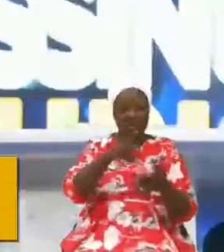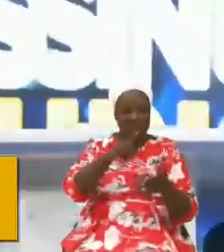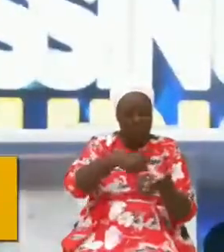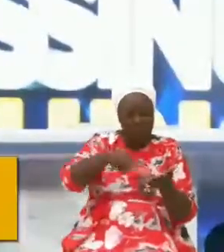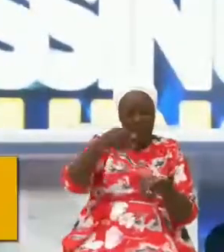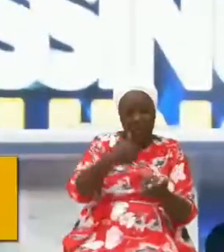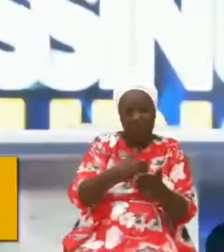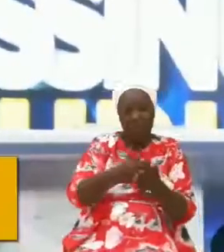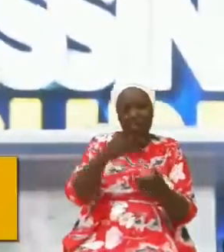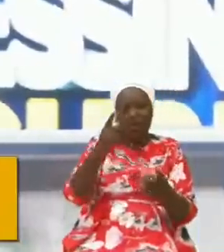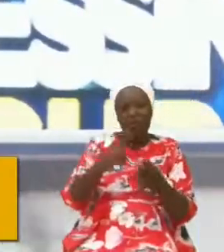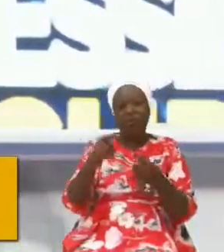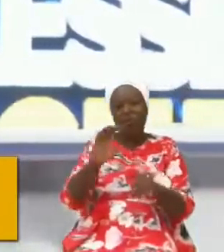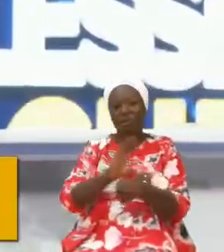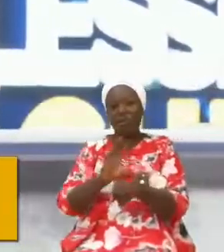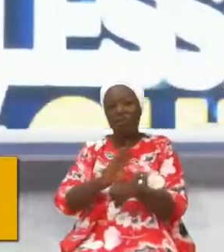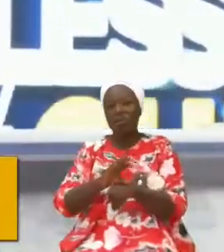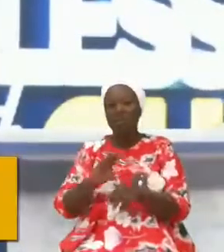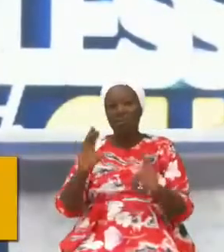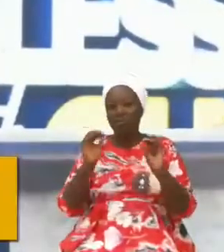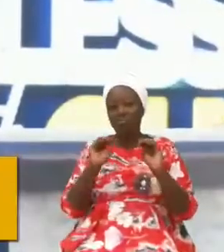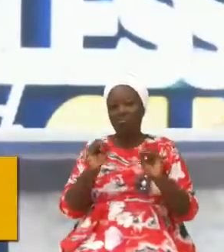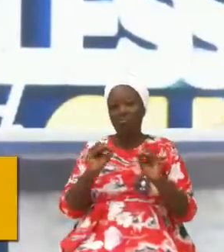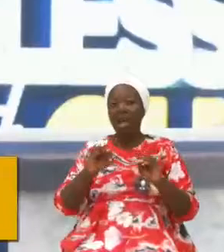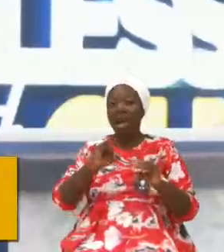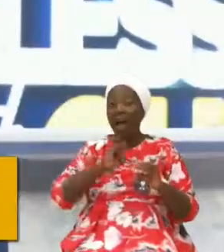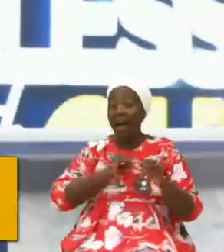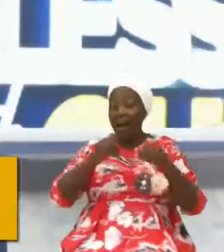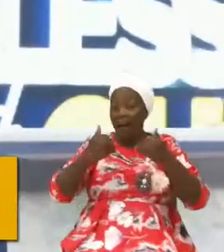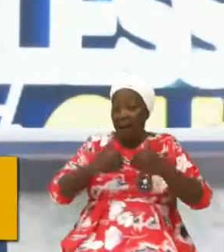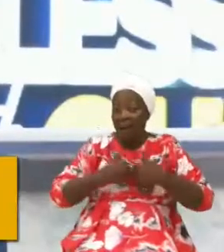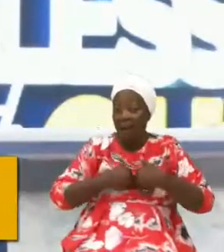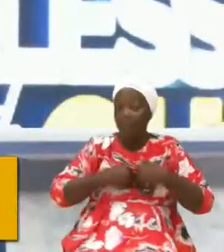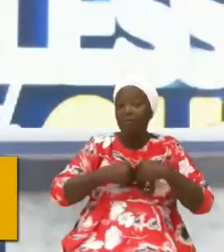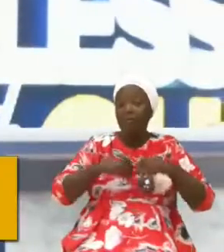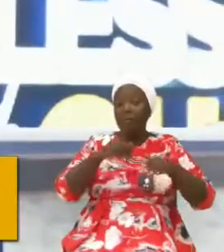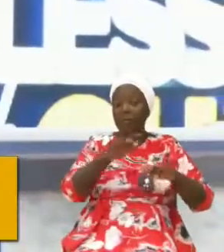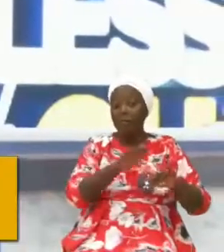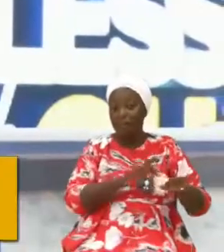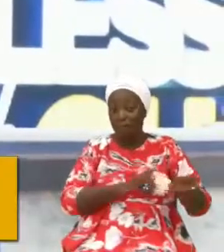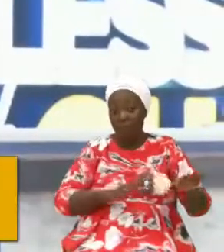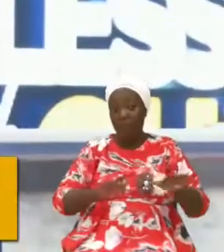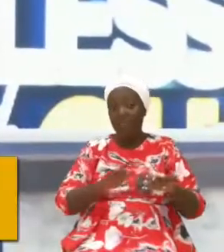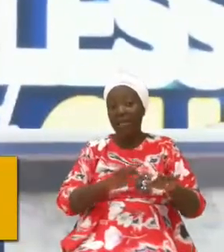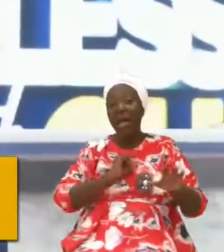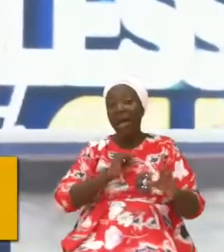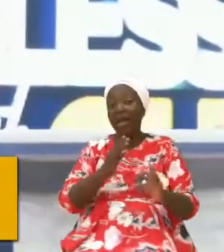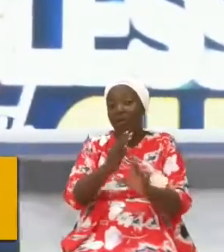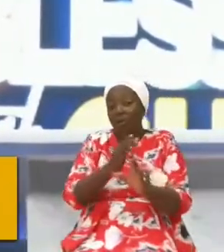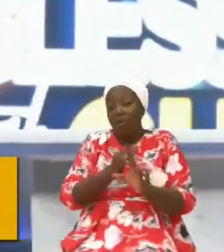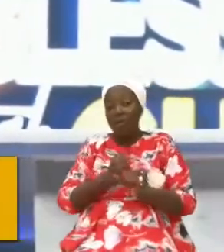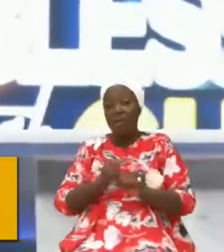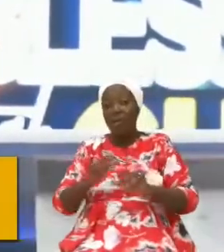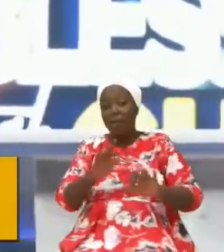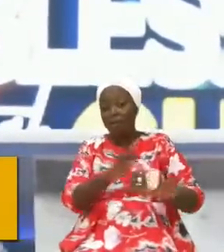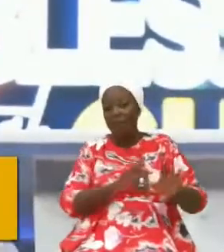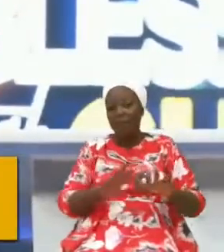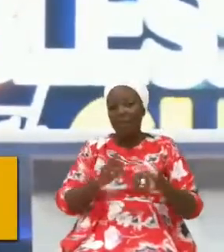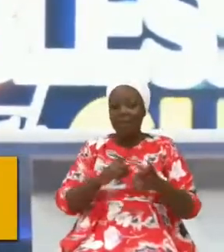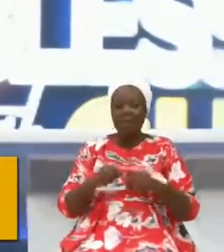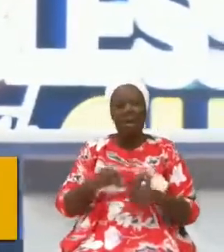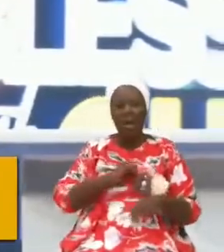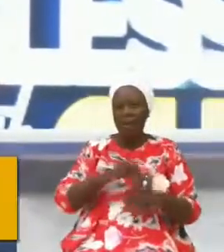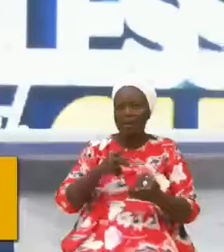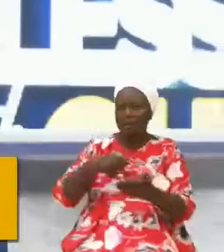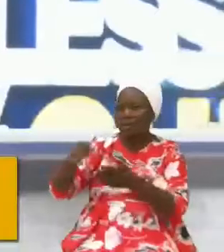coming, I paid much money to the church. I obtained mercy. I did good. I sent somebody